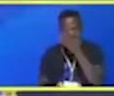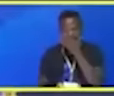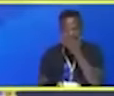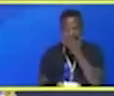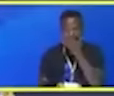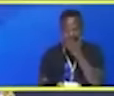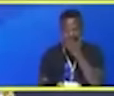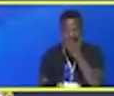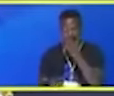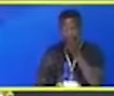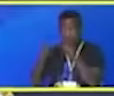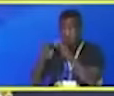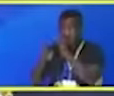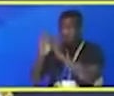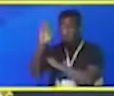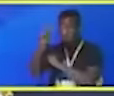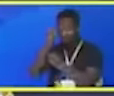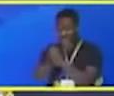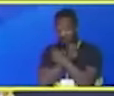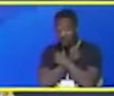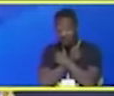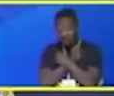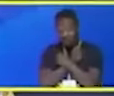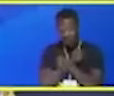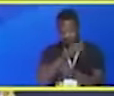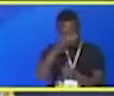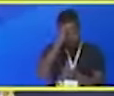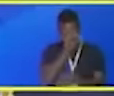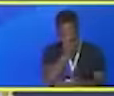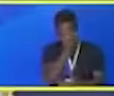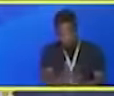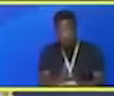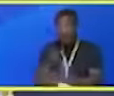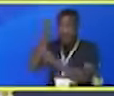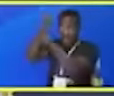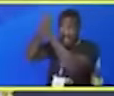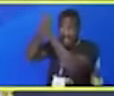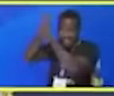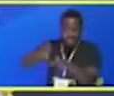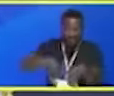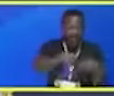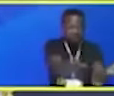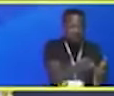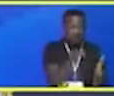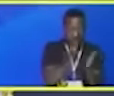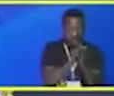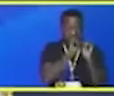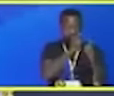When God loves a man, he gives you himself. That is his gift. Are we together?